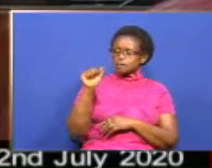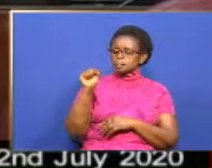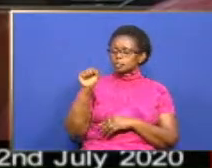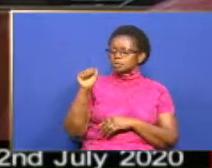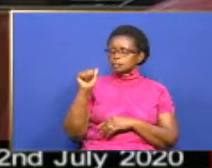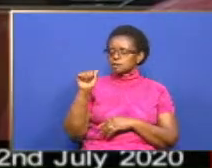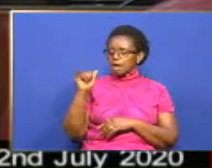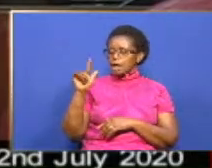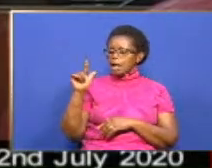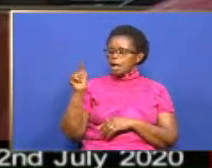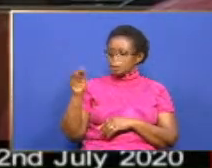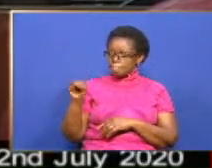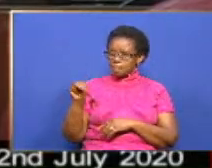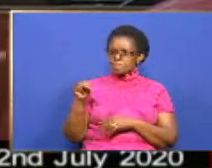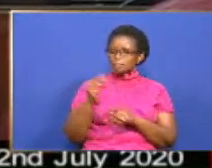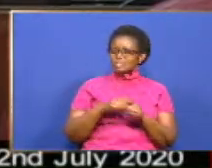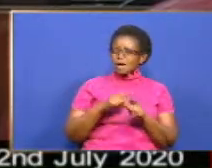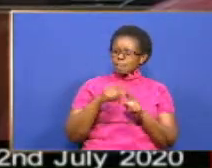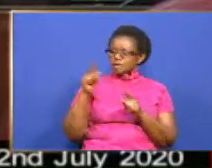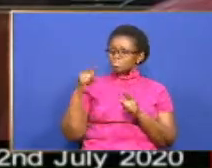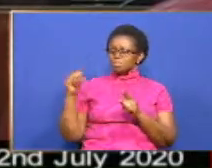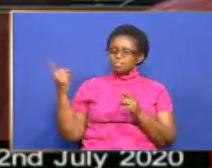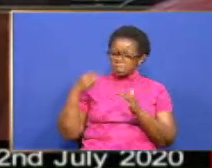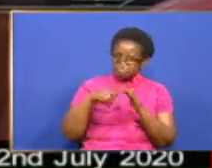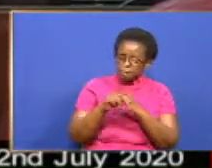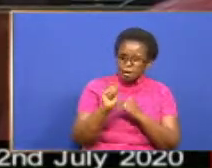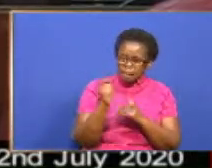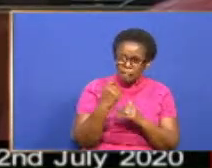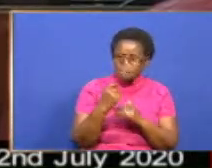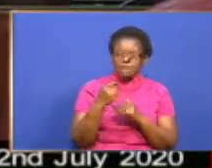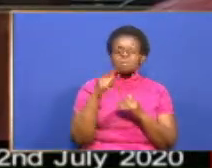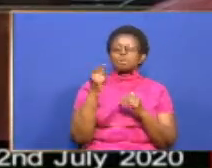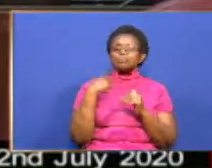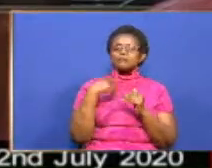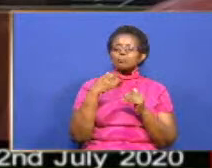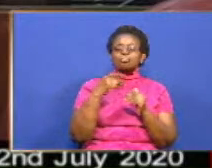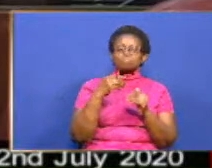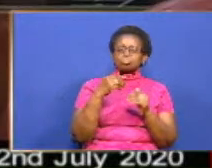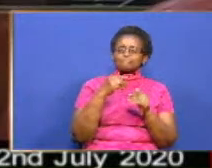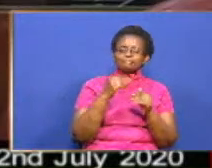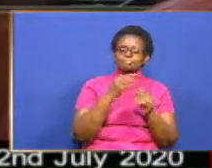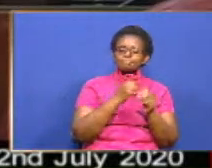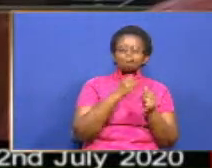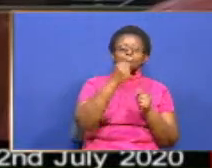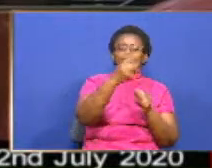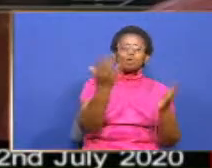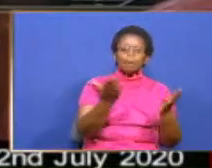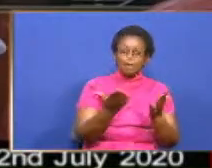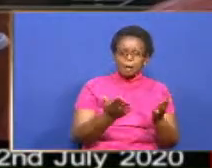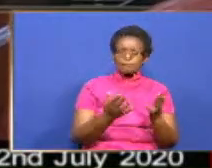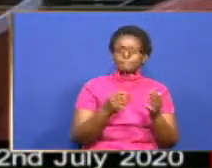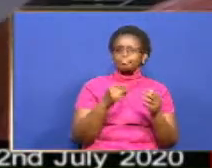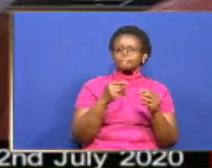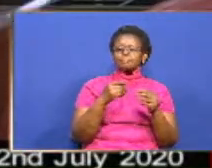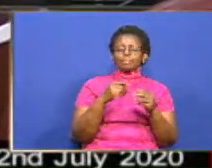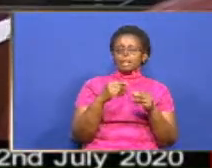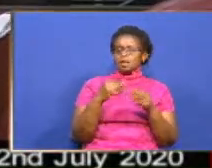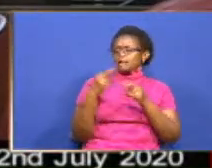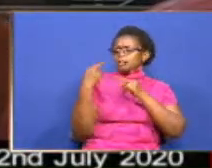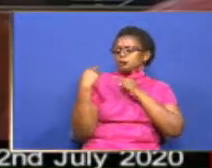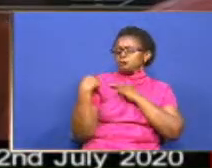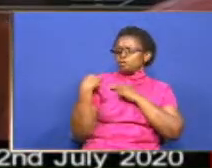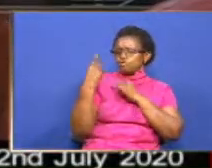basically from the time they enter Kenya, how they are designated, what's the duties of the refugee reception officers, the